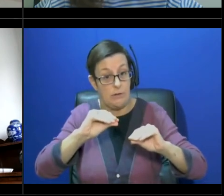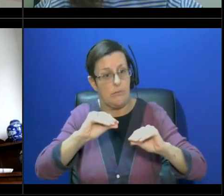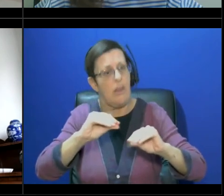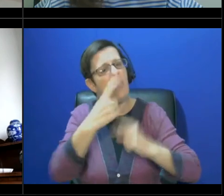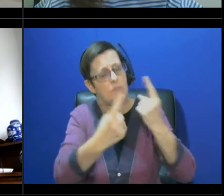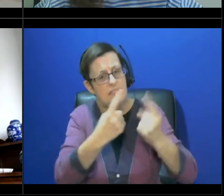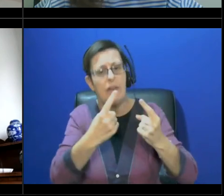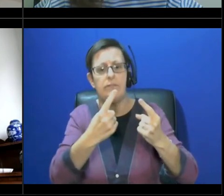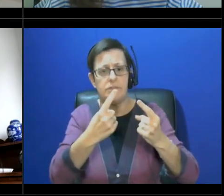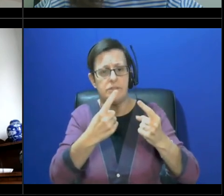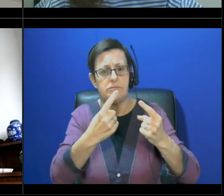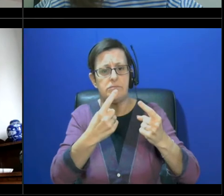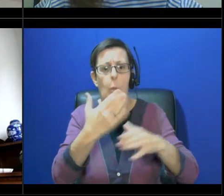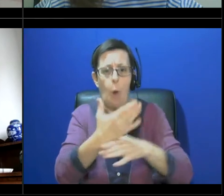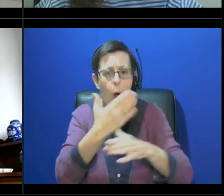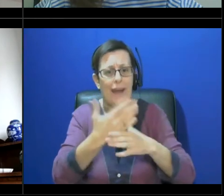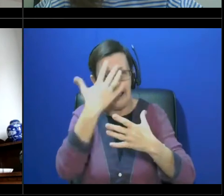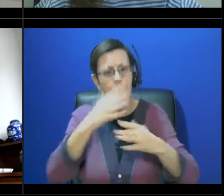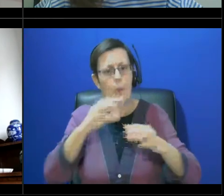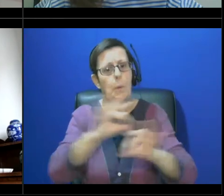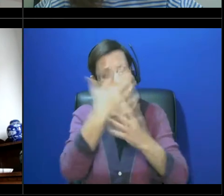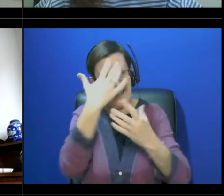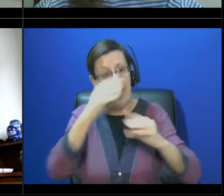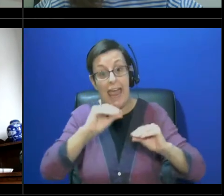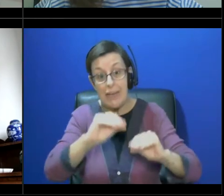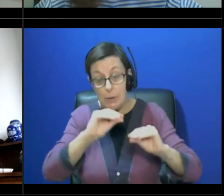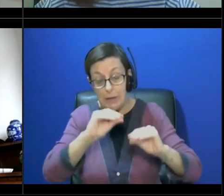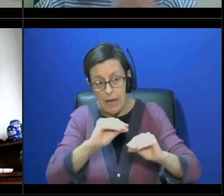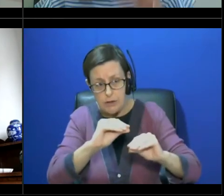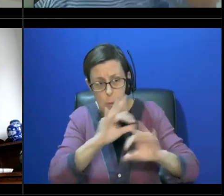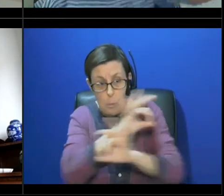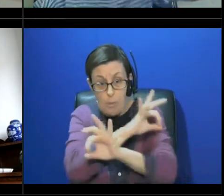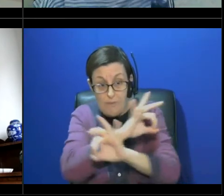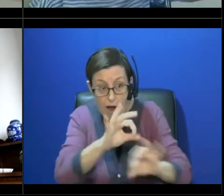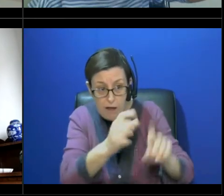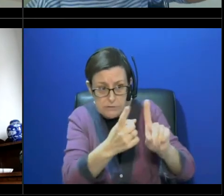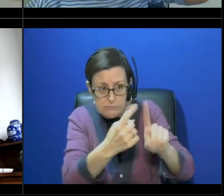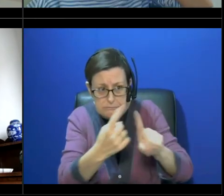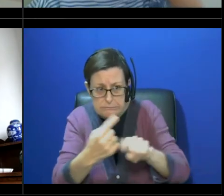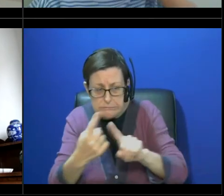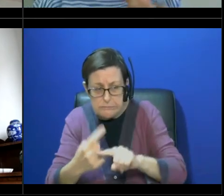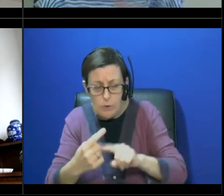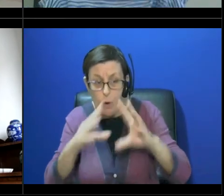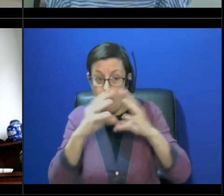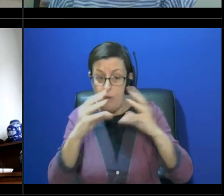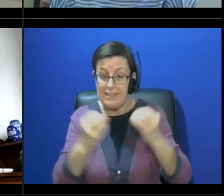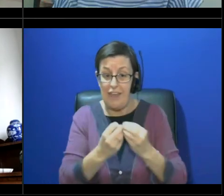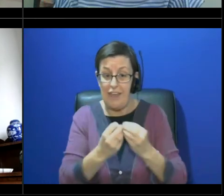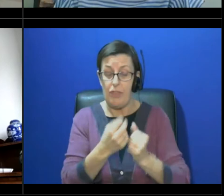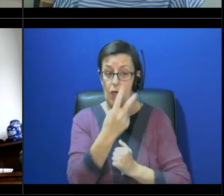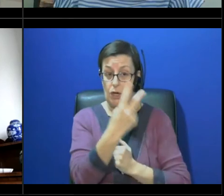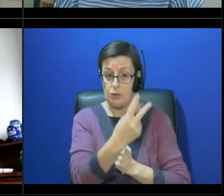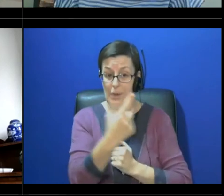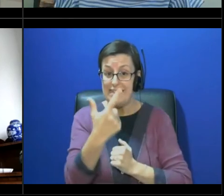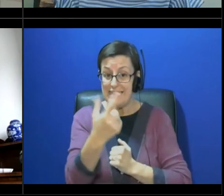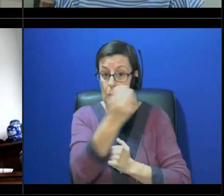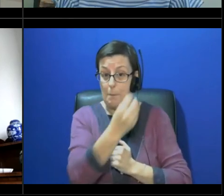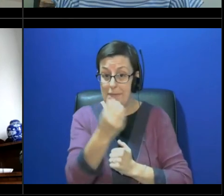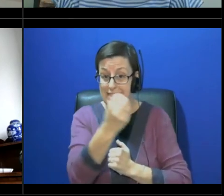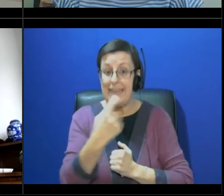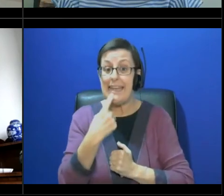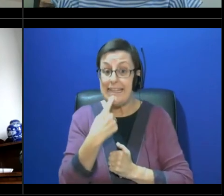hub. And we found that only 27% of those music educators reported that the